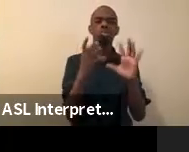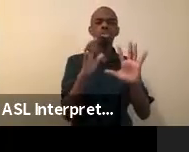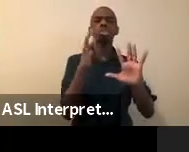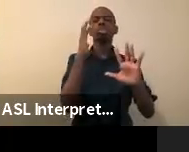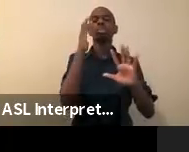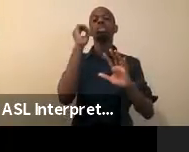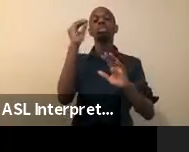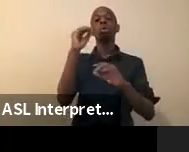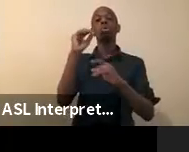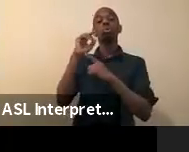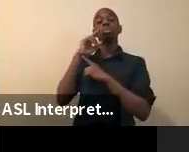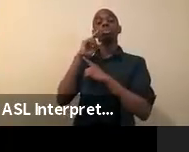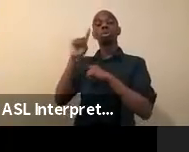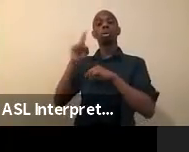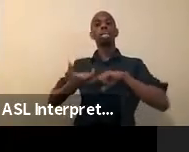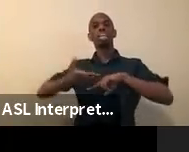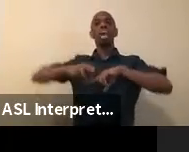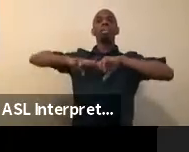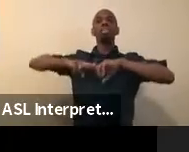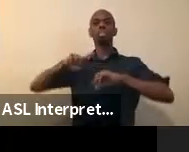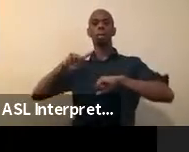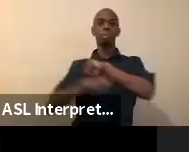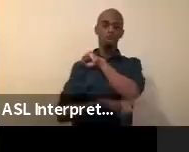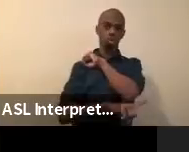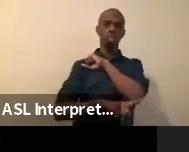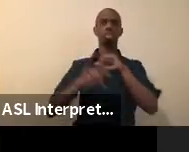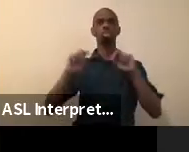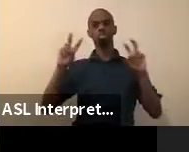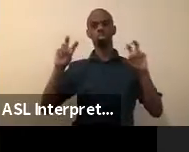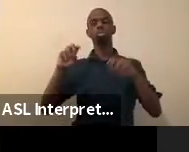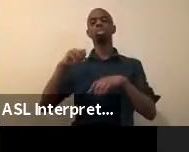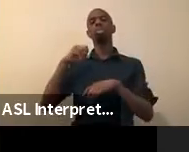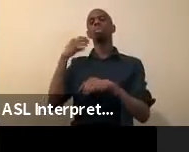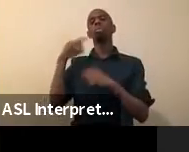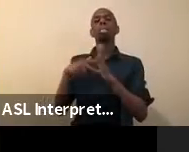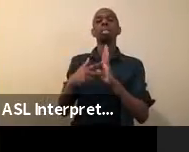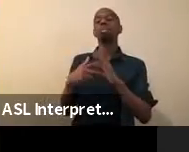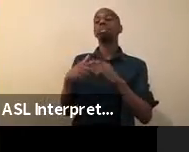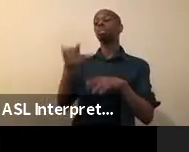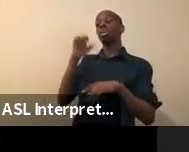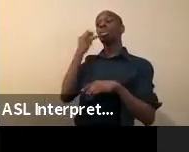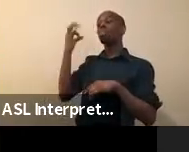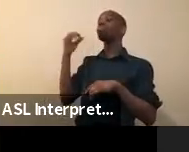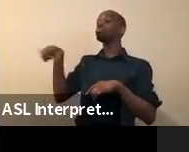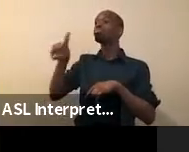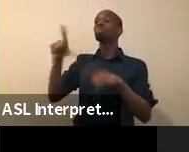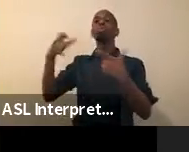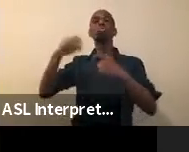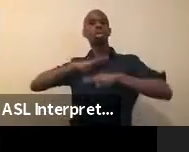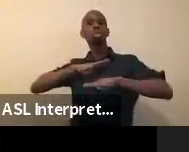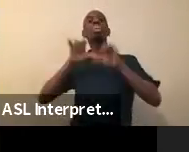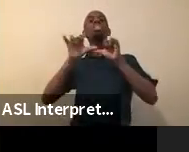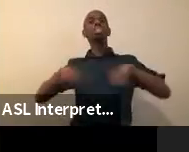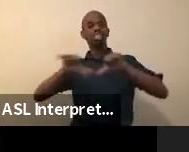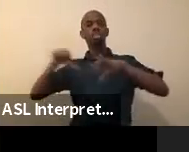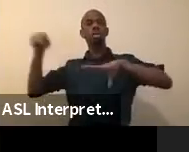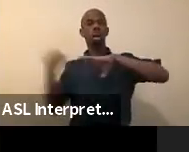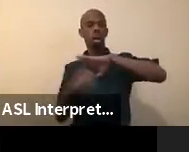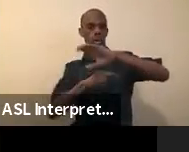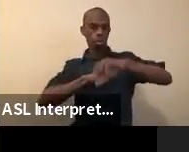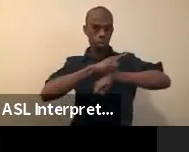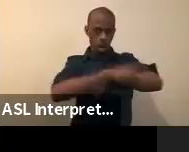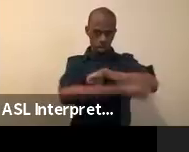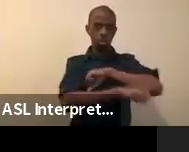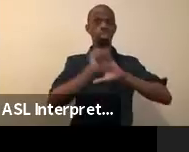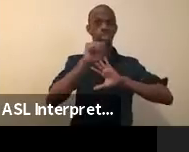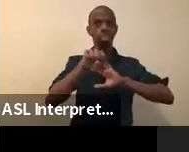be, do you add kind of extra kind of penalties or sentencing guidelines based upon if you think it was